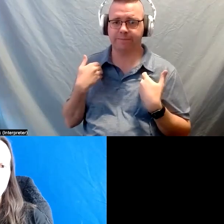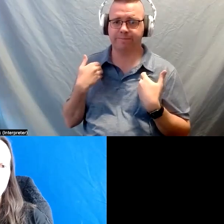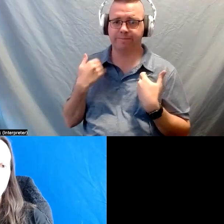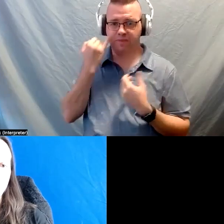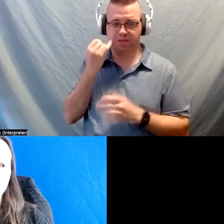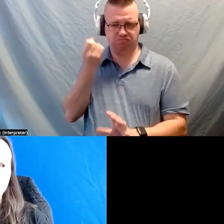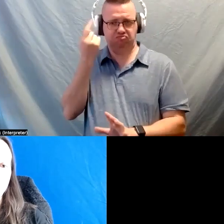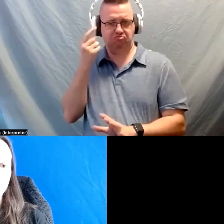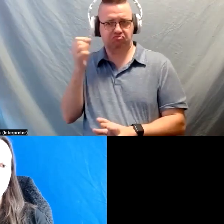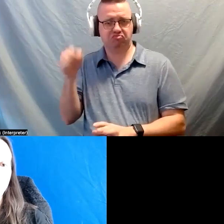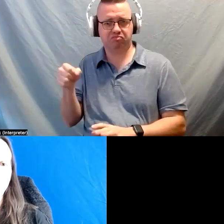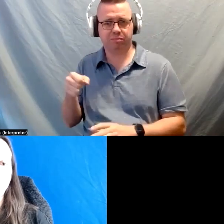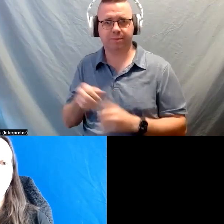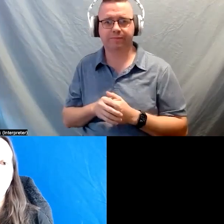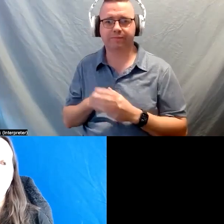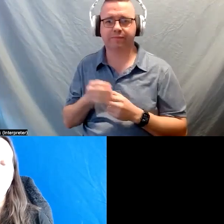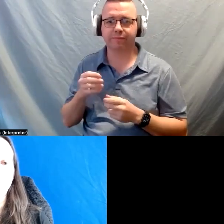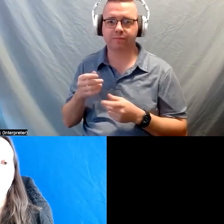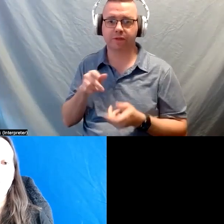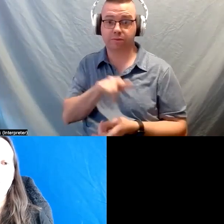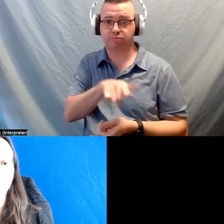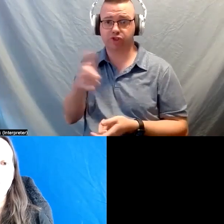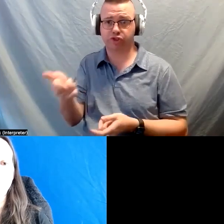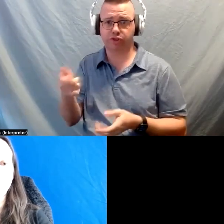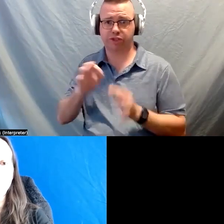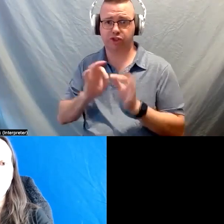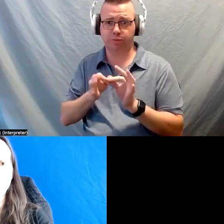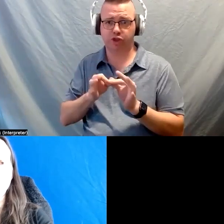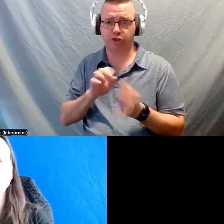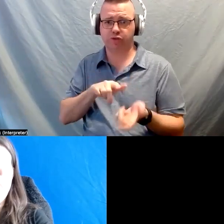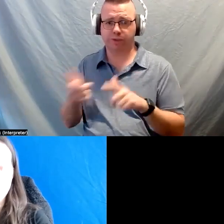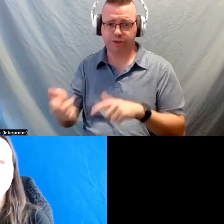sense. I'm just looking at my watch for time here.